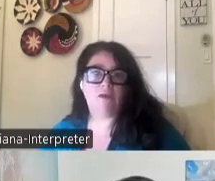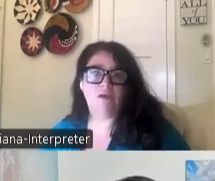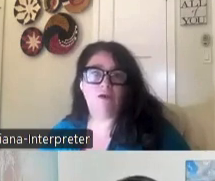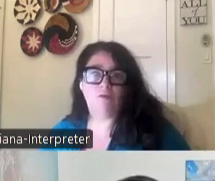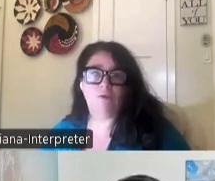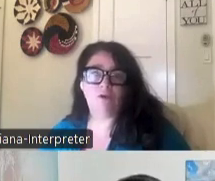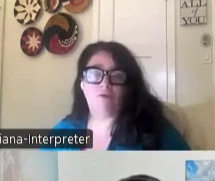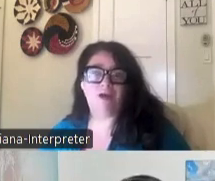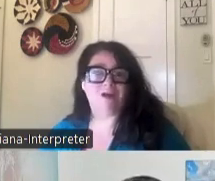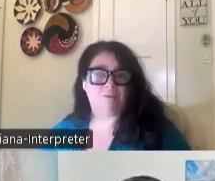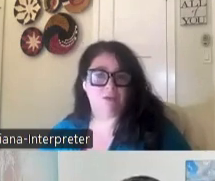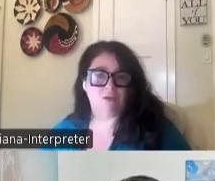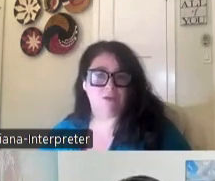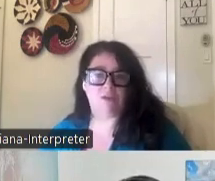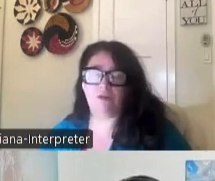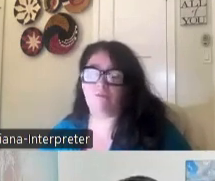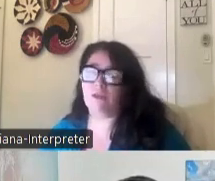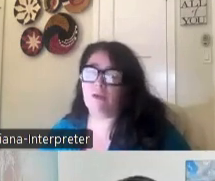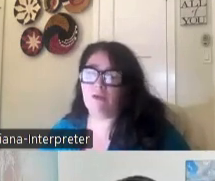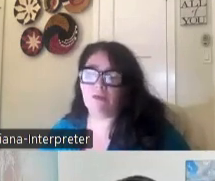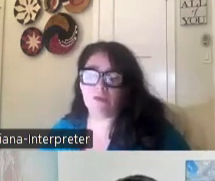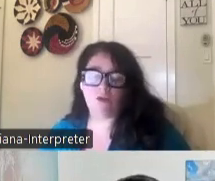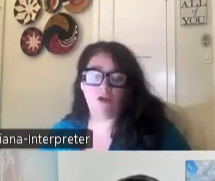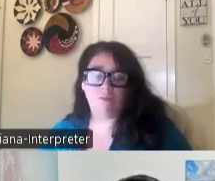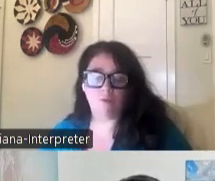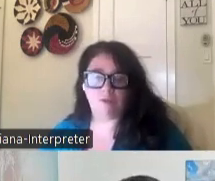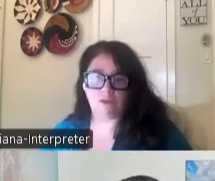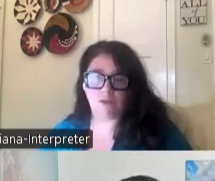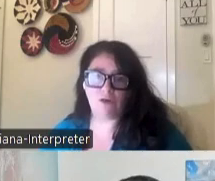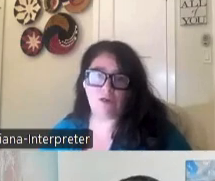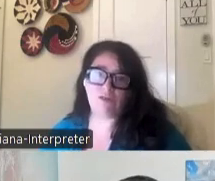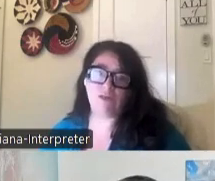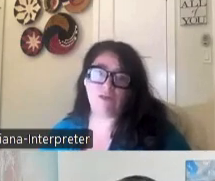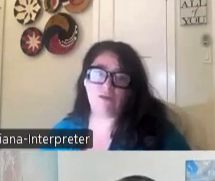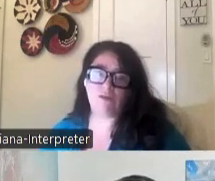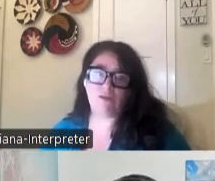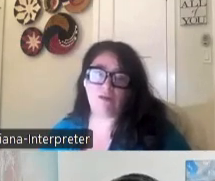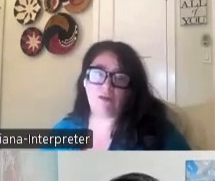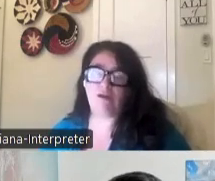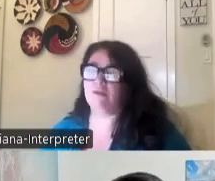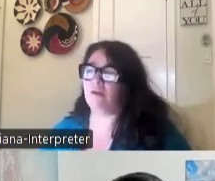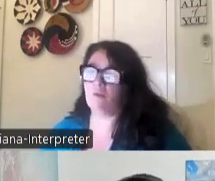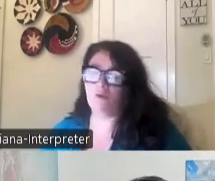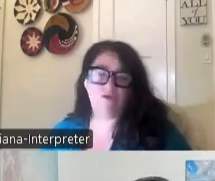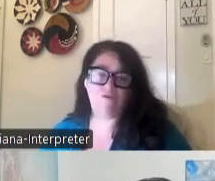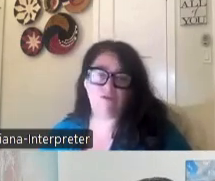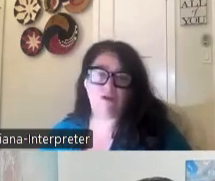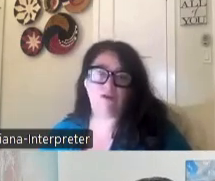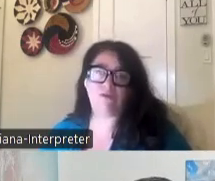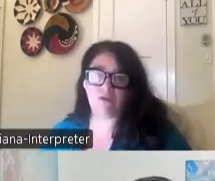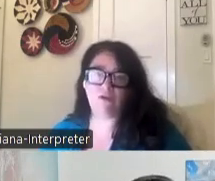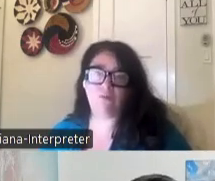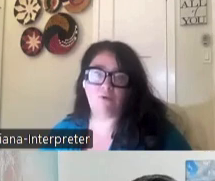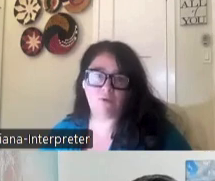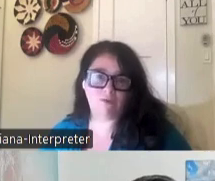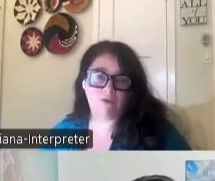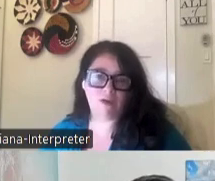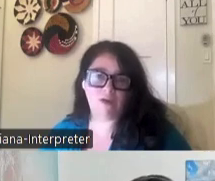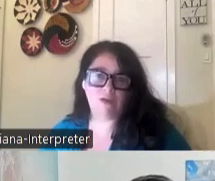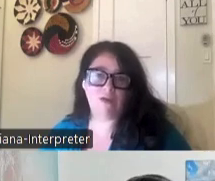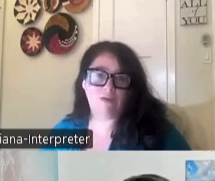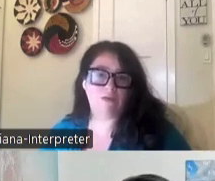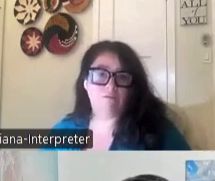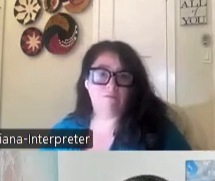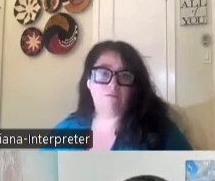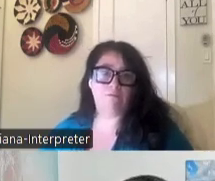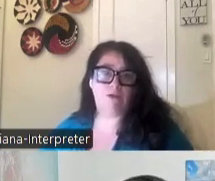And so this is one of the concerns that it's going to be quite difficult, if not impossible, to keep global warming to 1.5 degrees centigrade